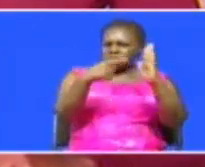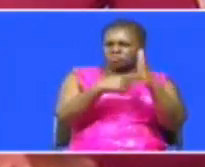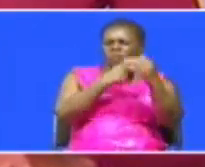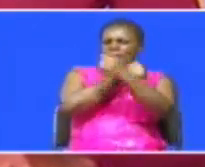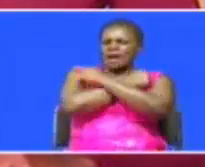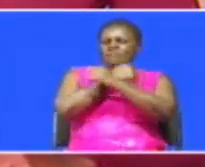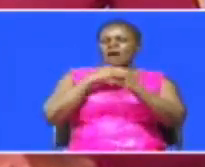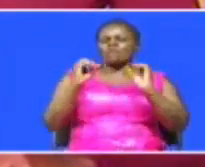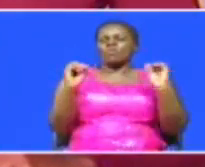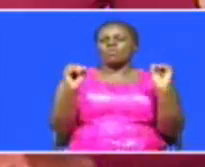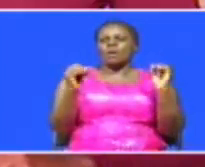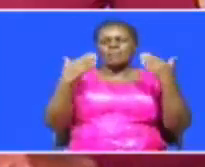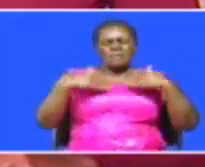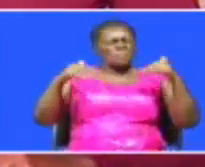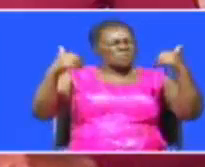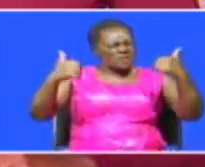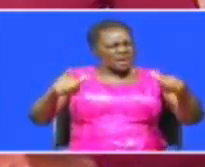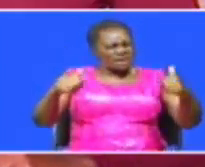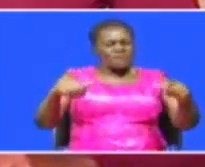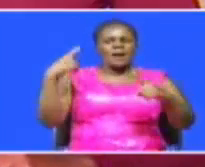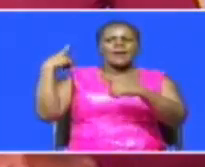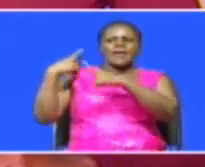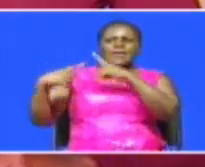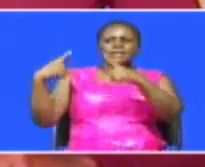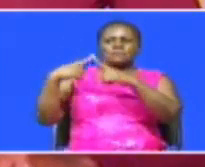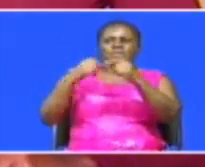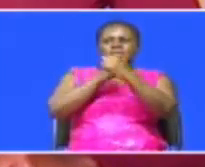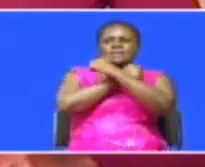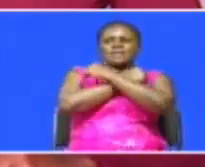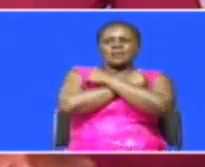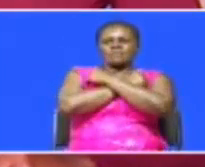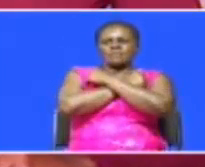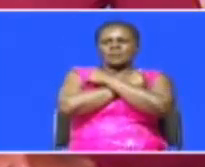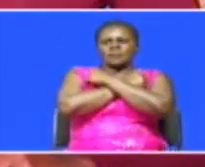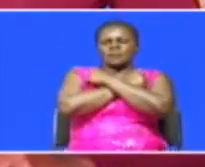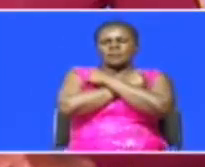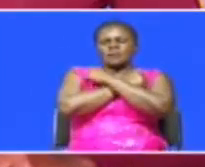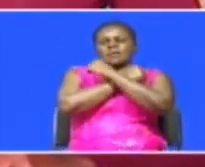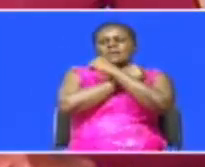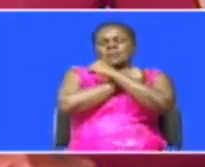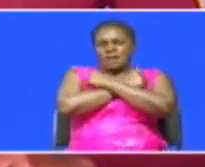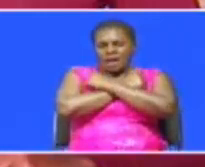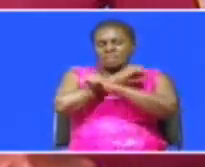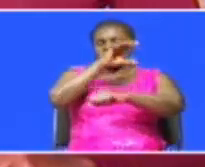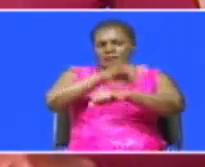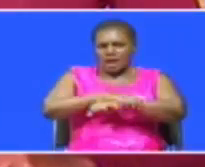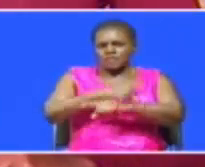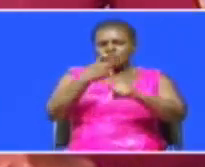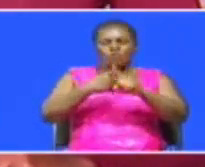The people who have never experienced it and will probably never experience it. It's the kind of love you get from your